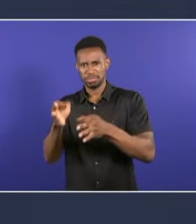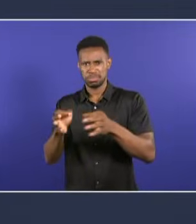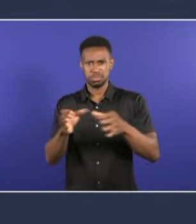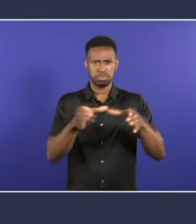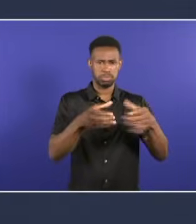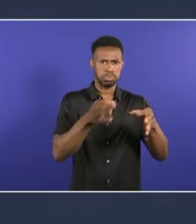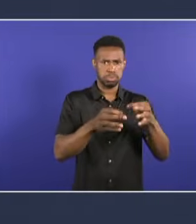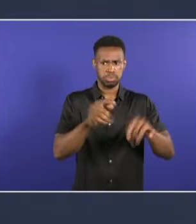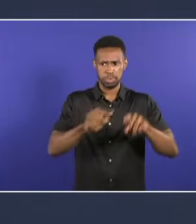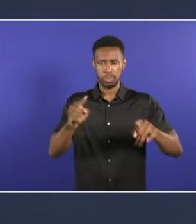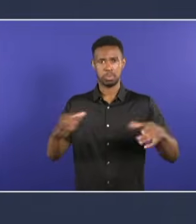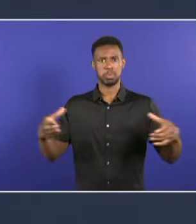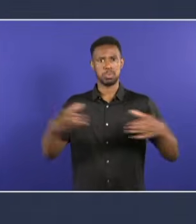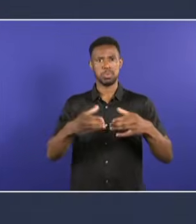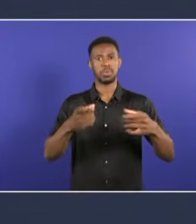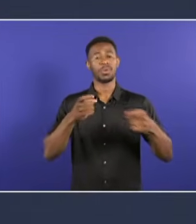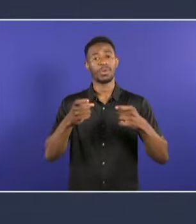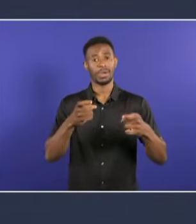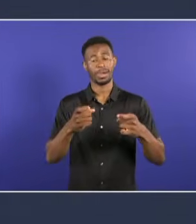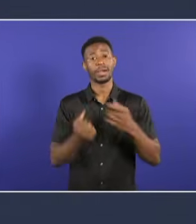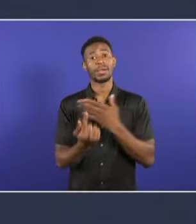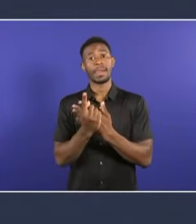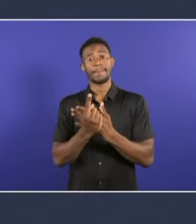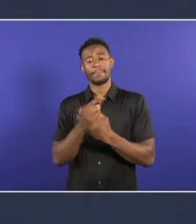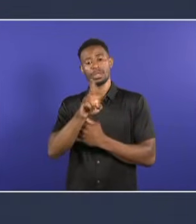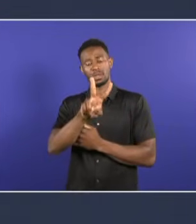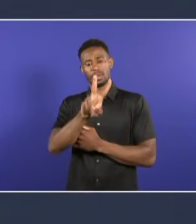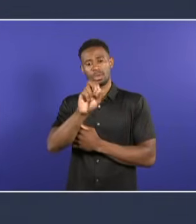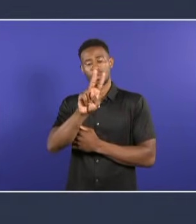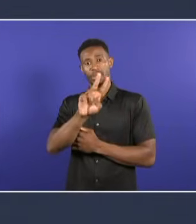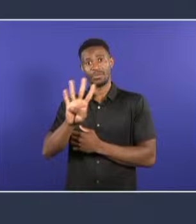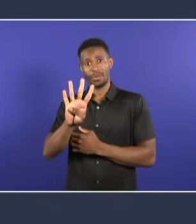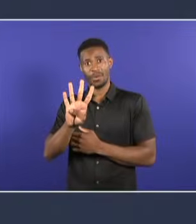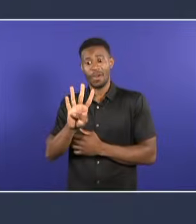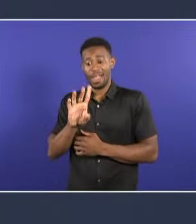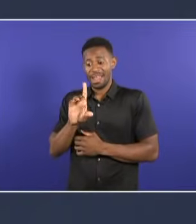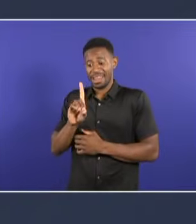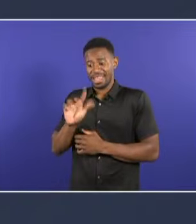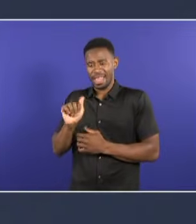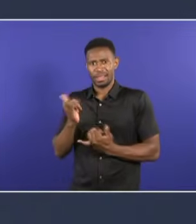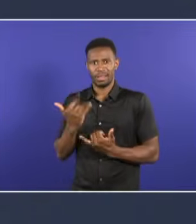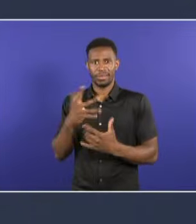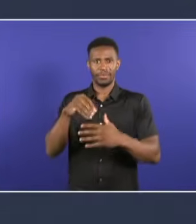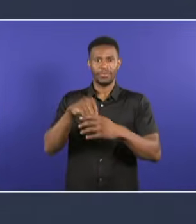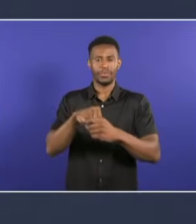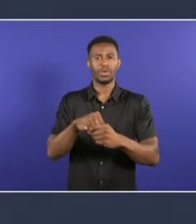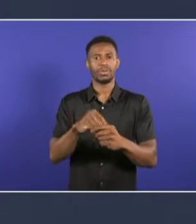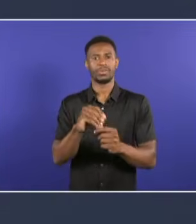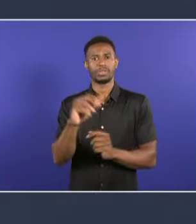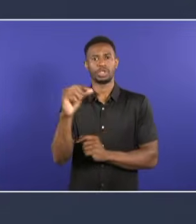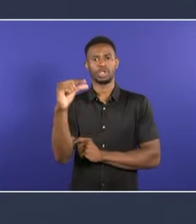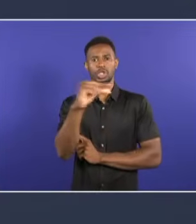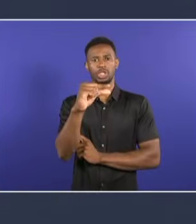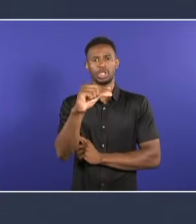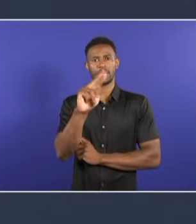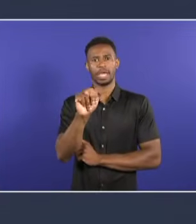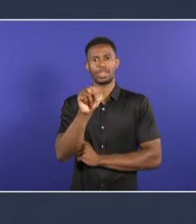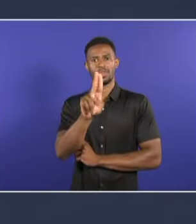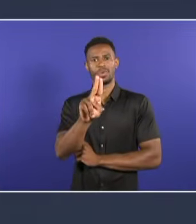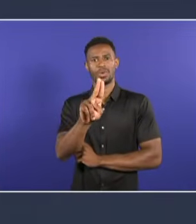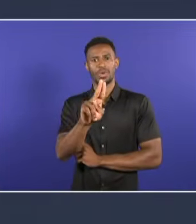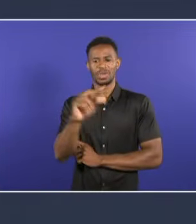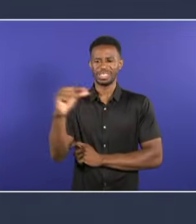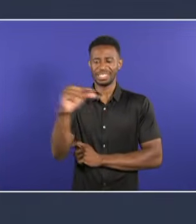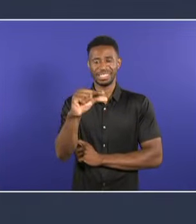under John's leadership, the DA entered the government of national unity and began shaping the direction of national government